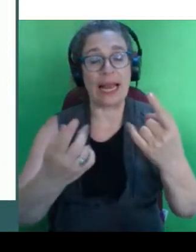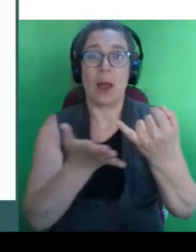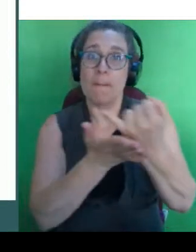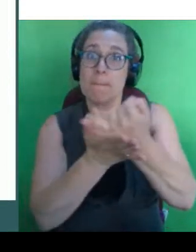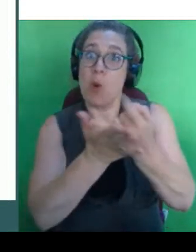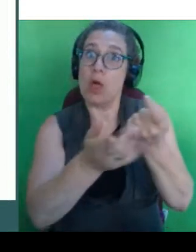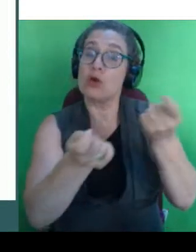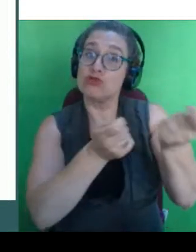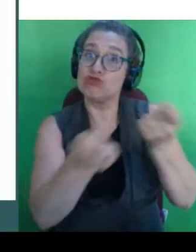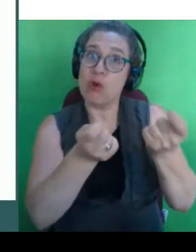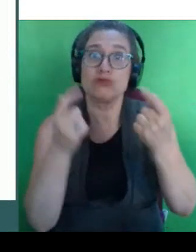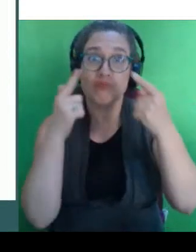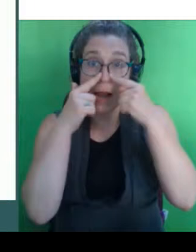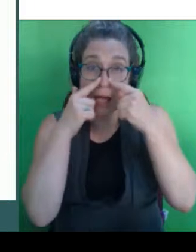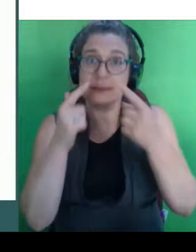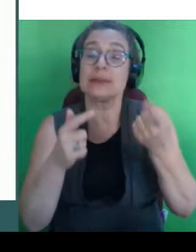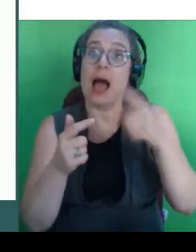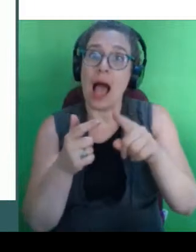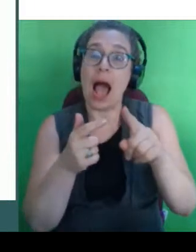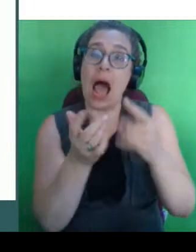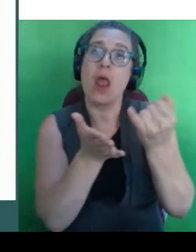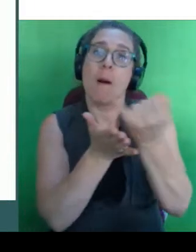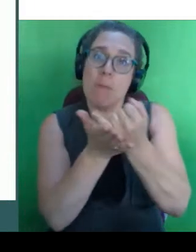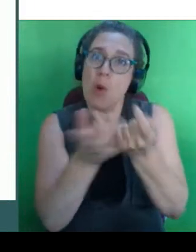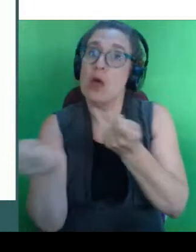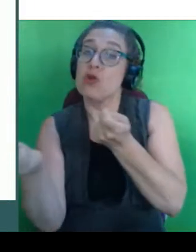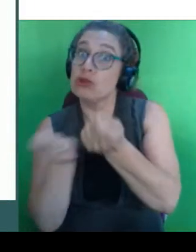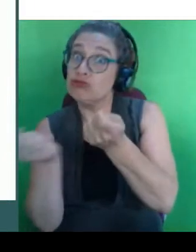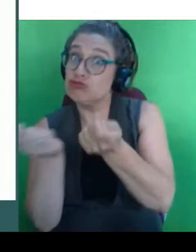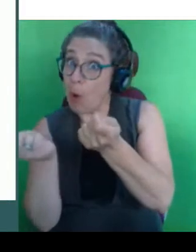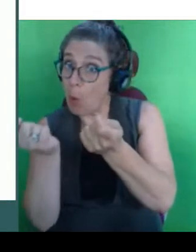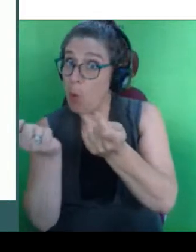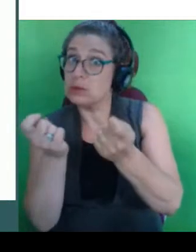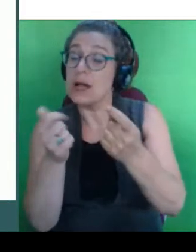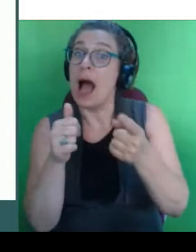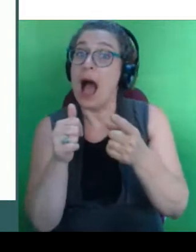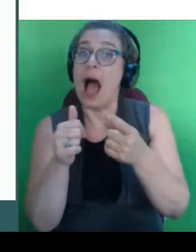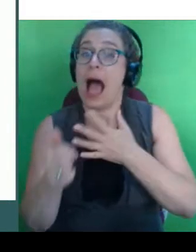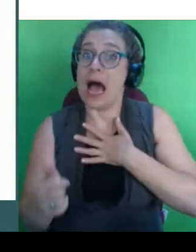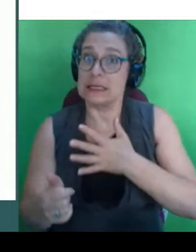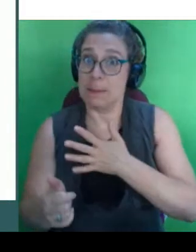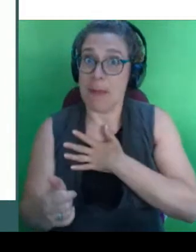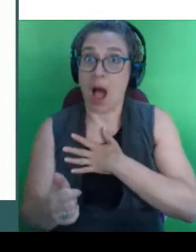poorly controlled asthma. And this is the first good data in real life.